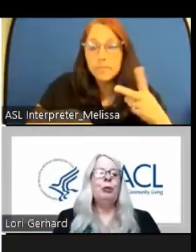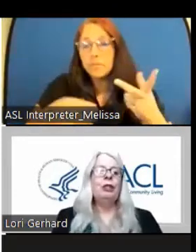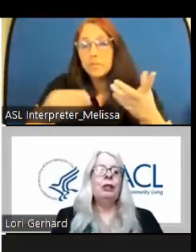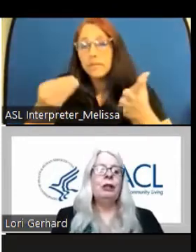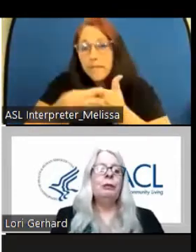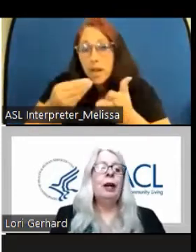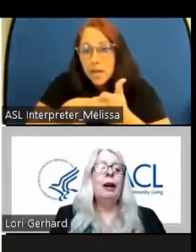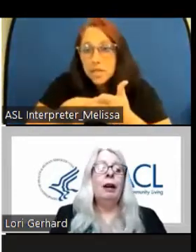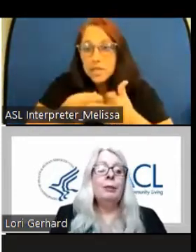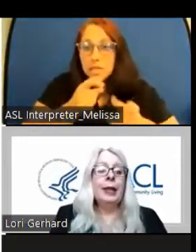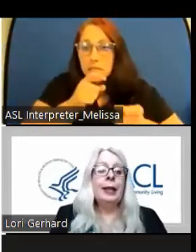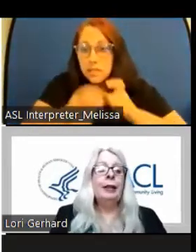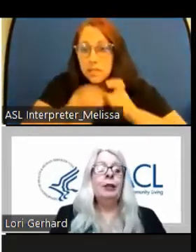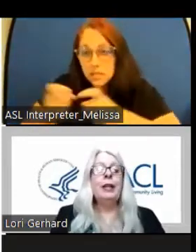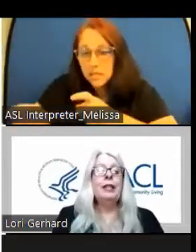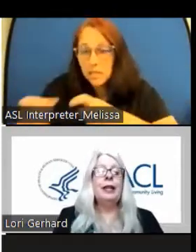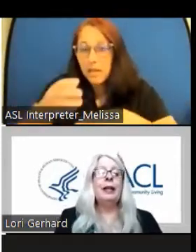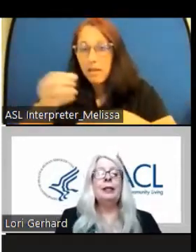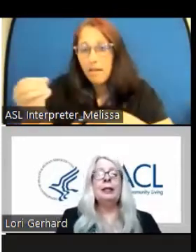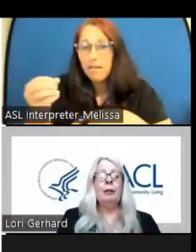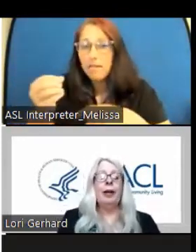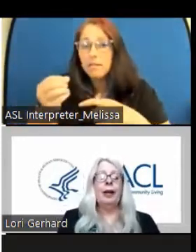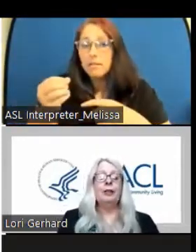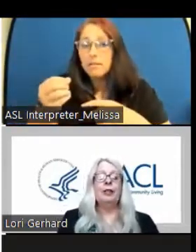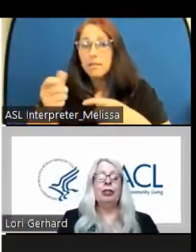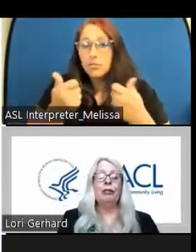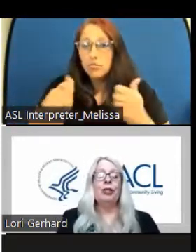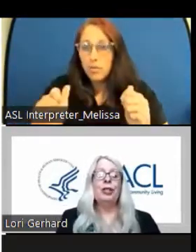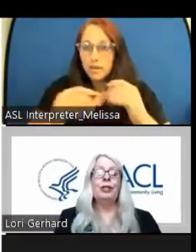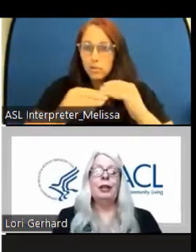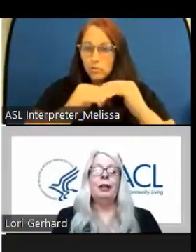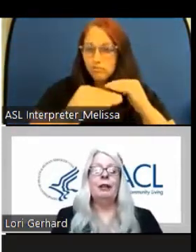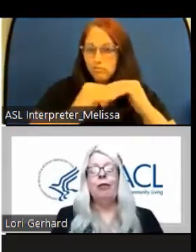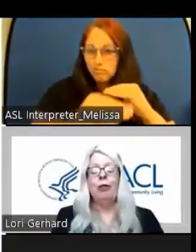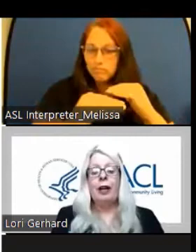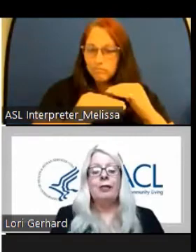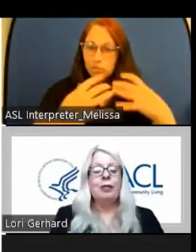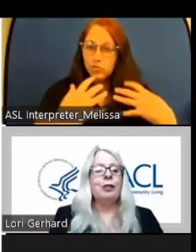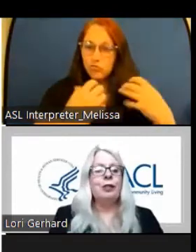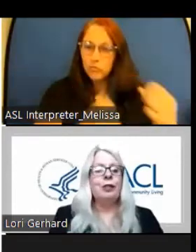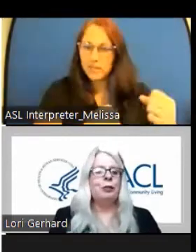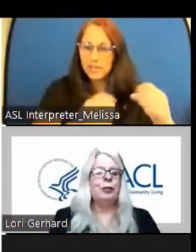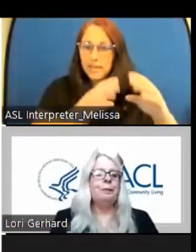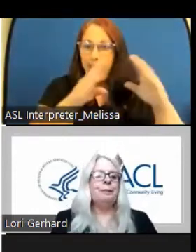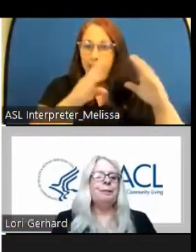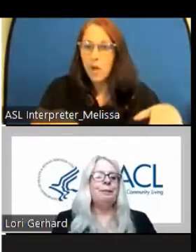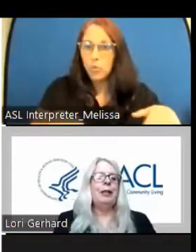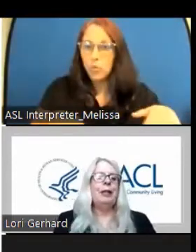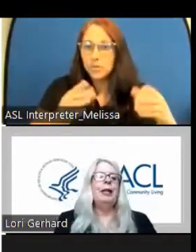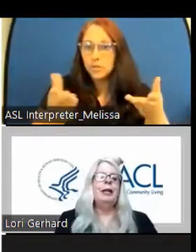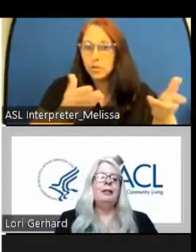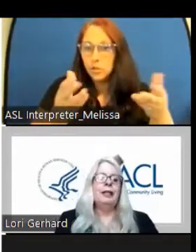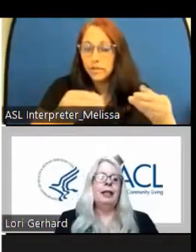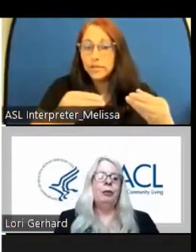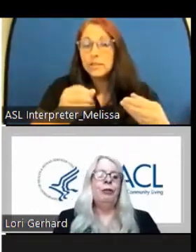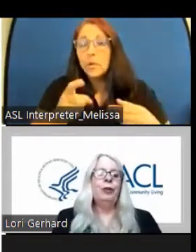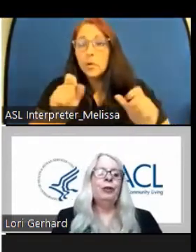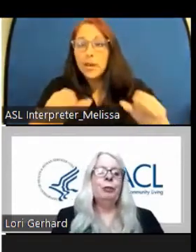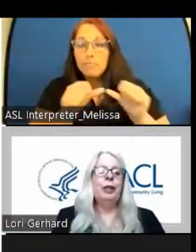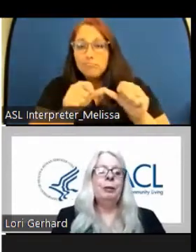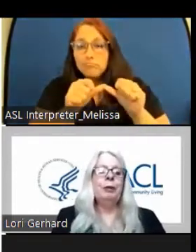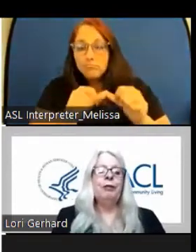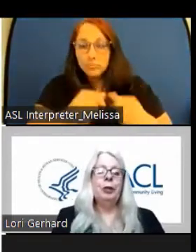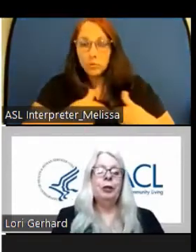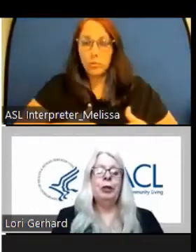those we serve obtain or maintain stable housing services and live full lives in the community. Today, we'll focus